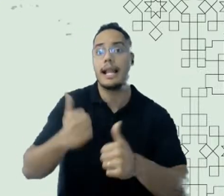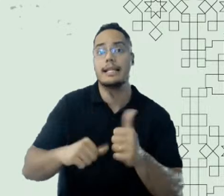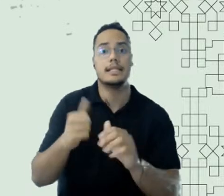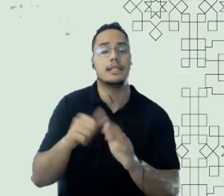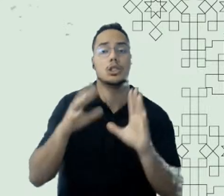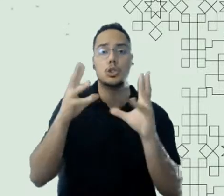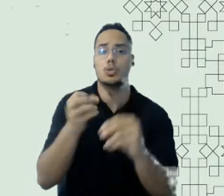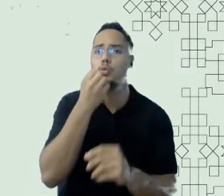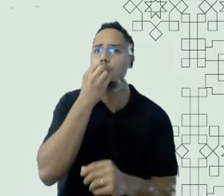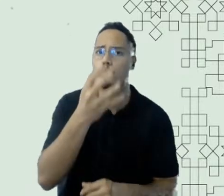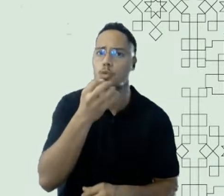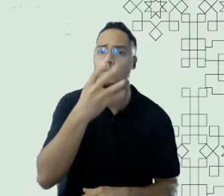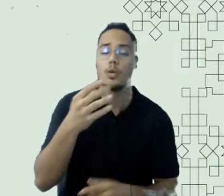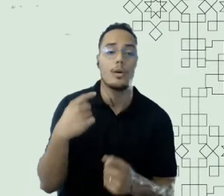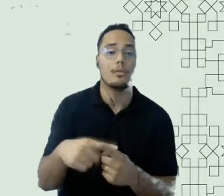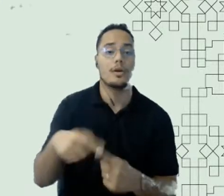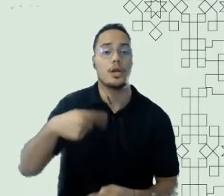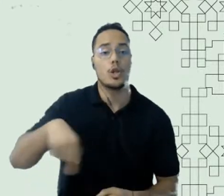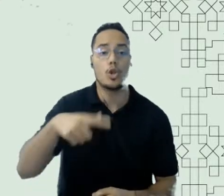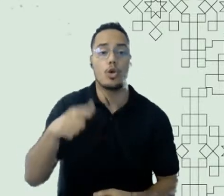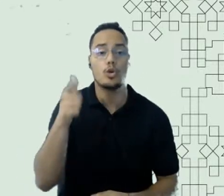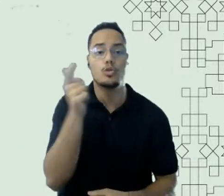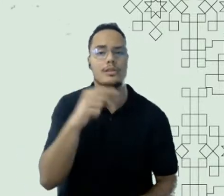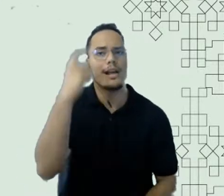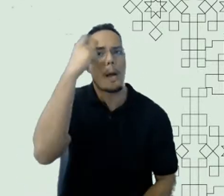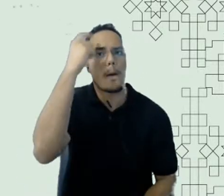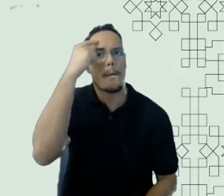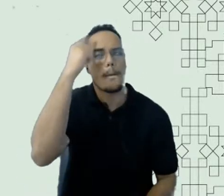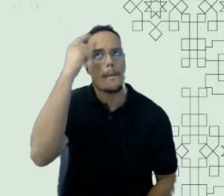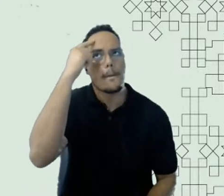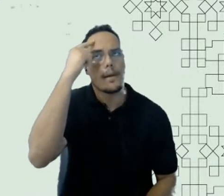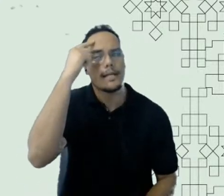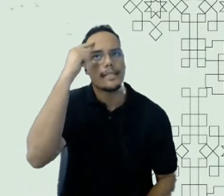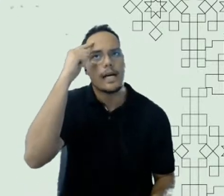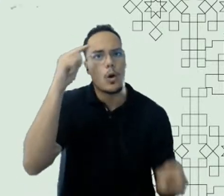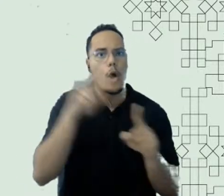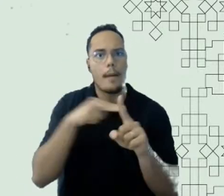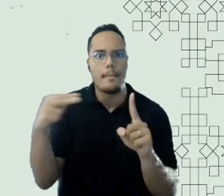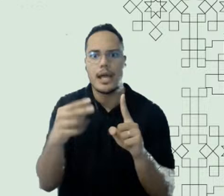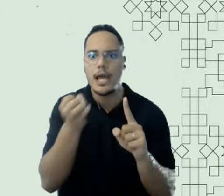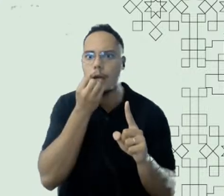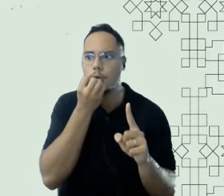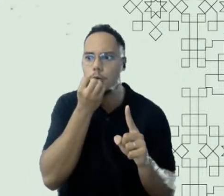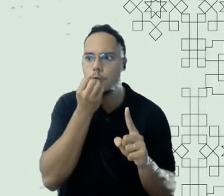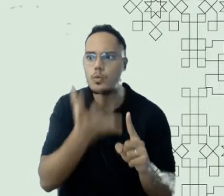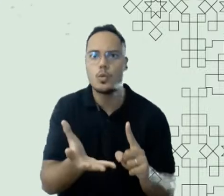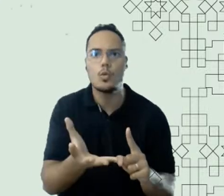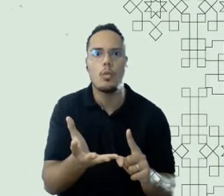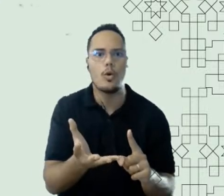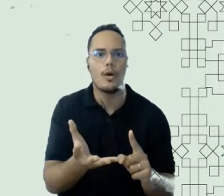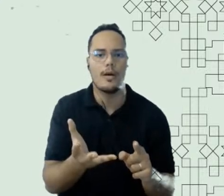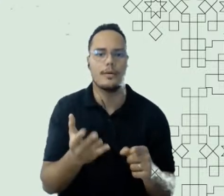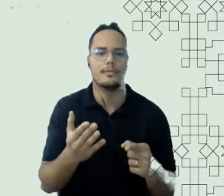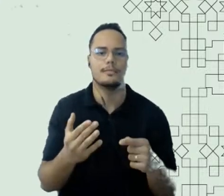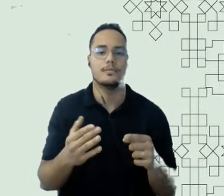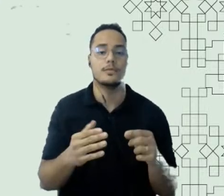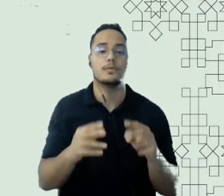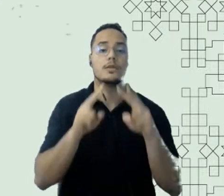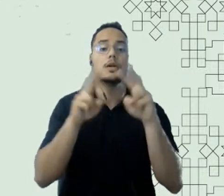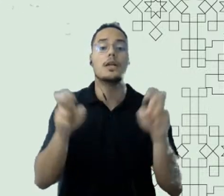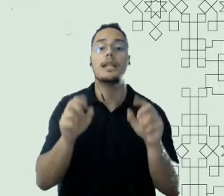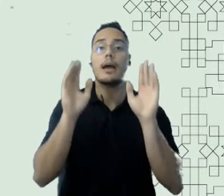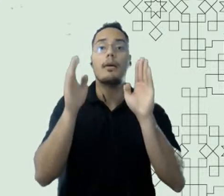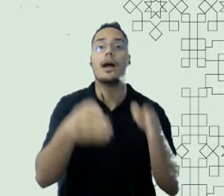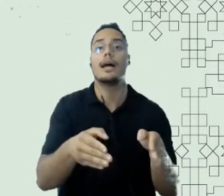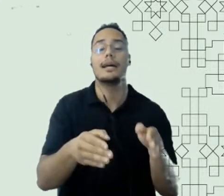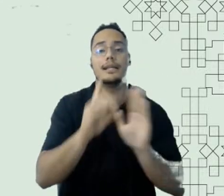profound view from all the entire directive. But today, we